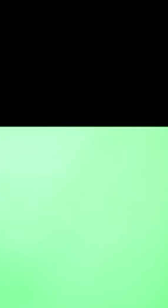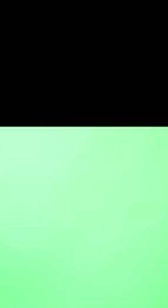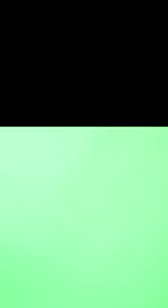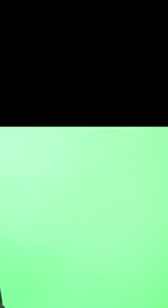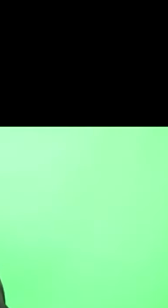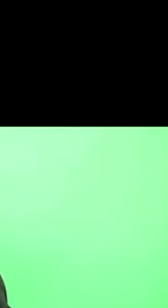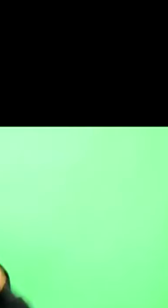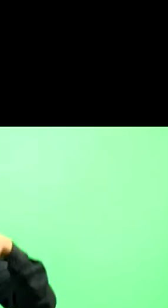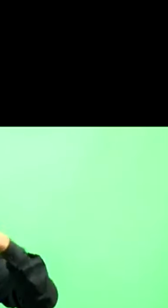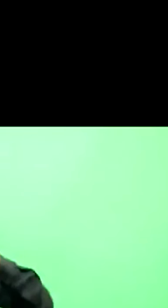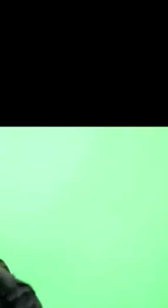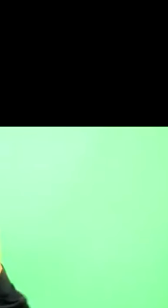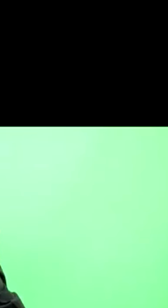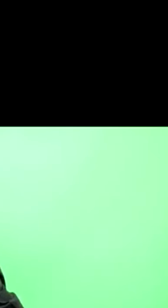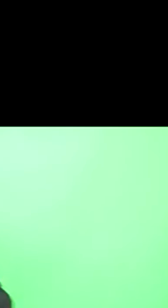is